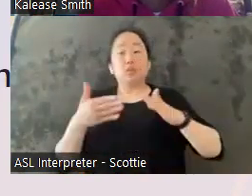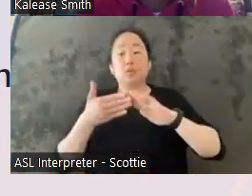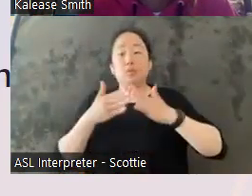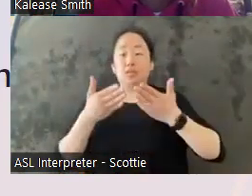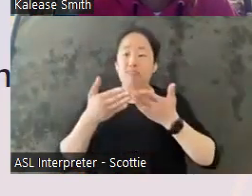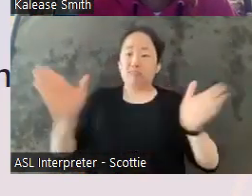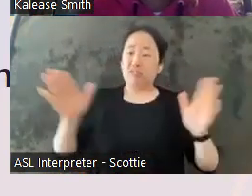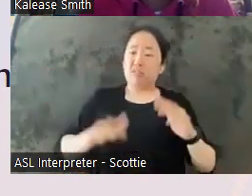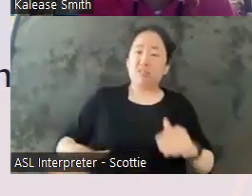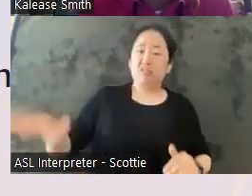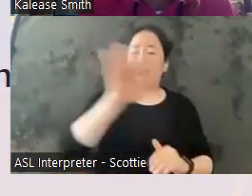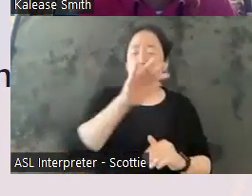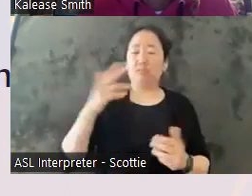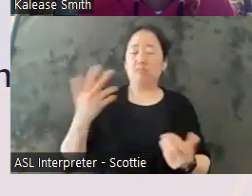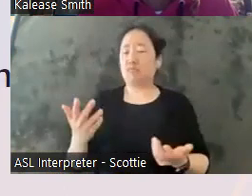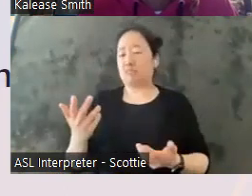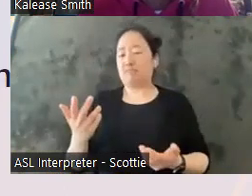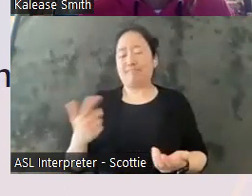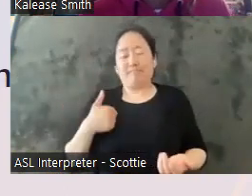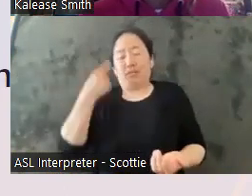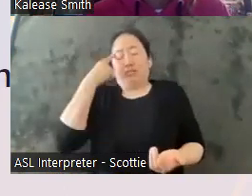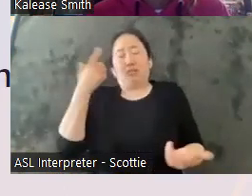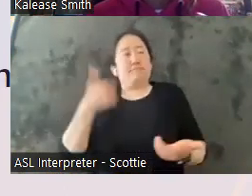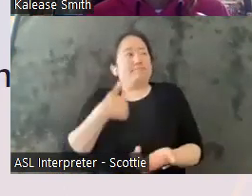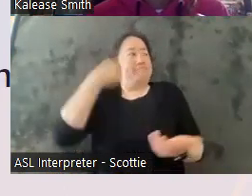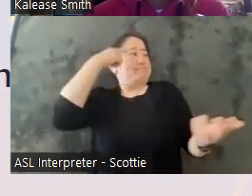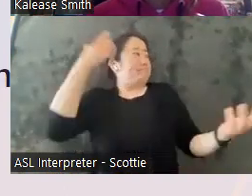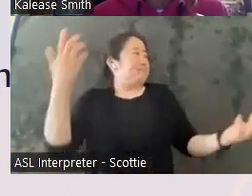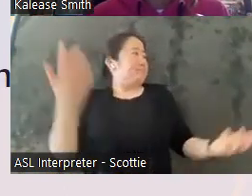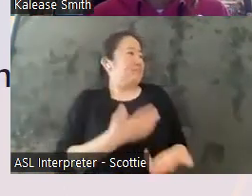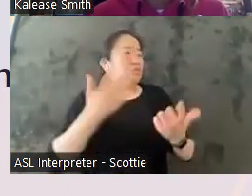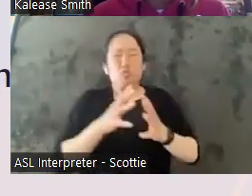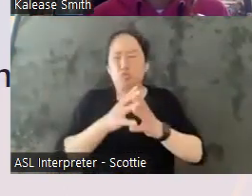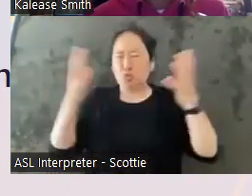I think there's just so much going on, and